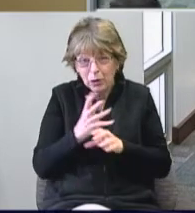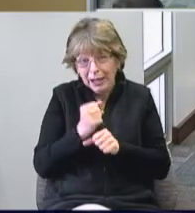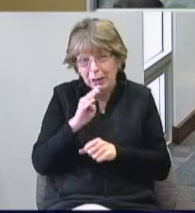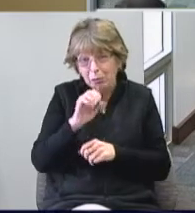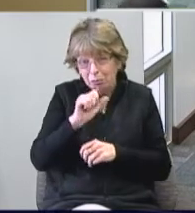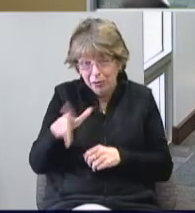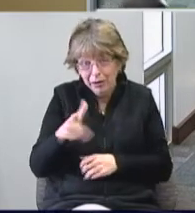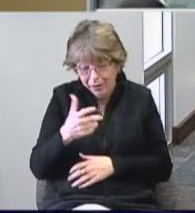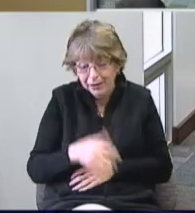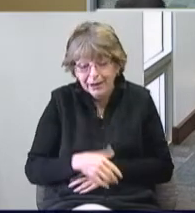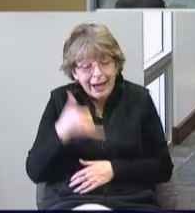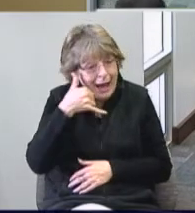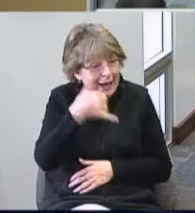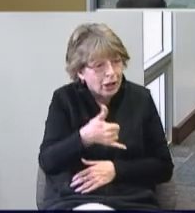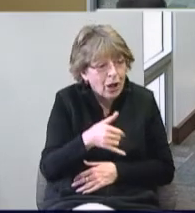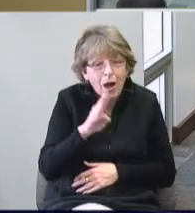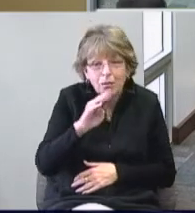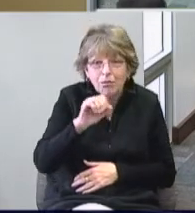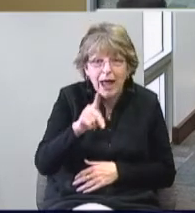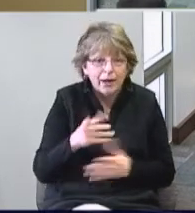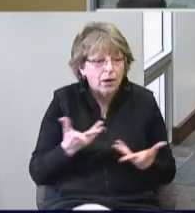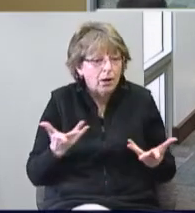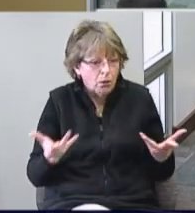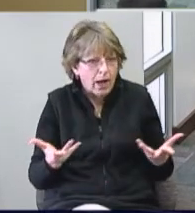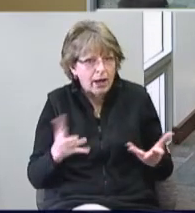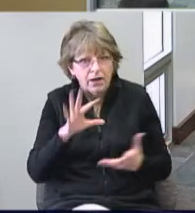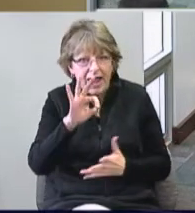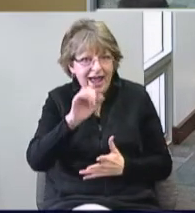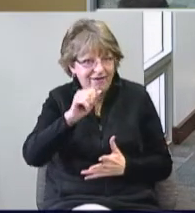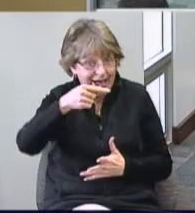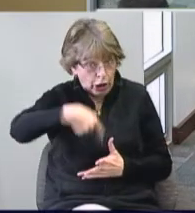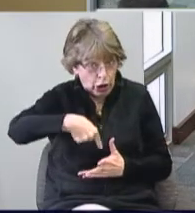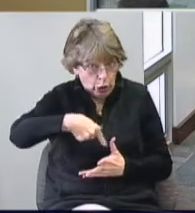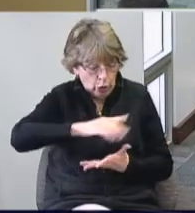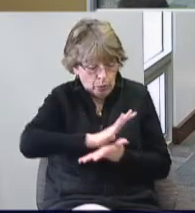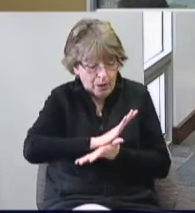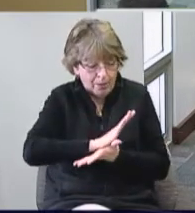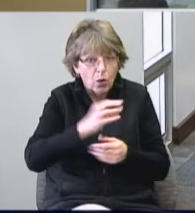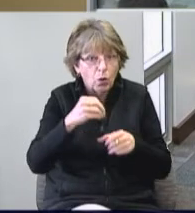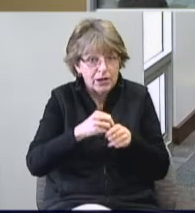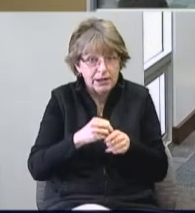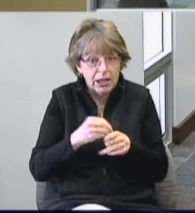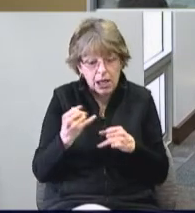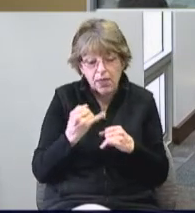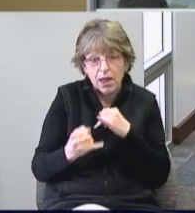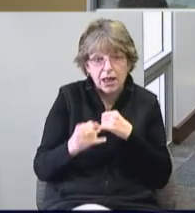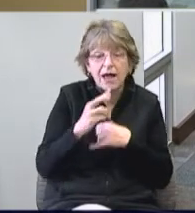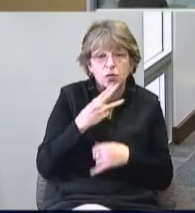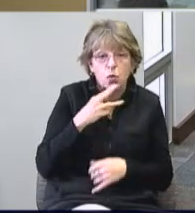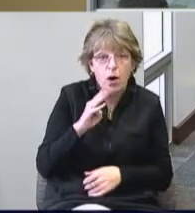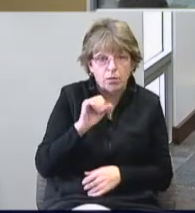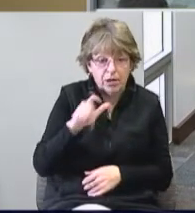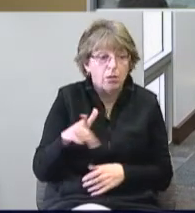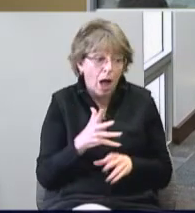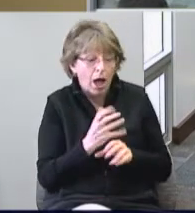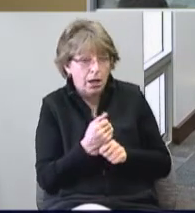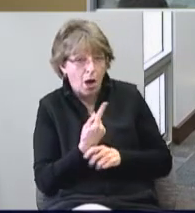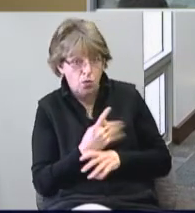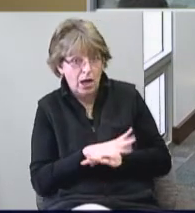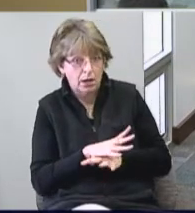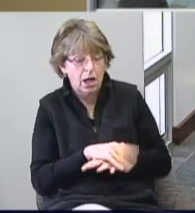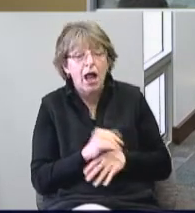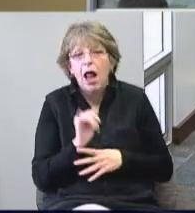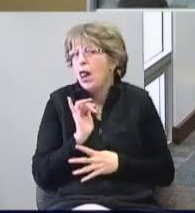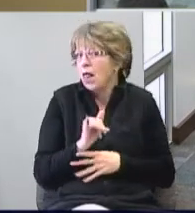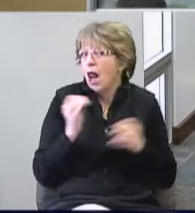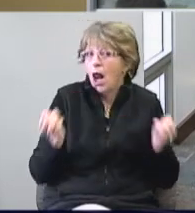so. Well, the FAQ sheet was in this most recent water bill. Was that in the last one? Yeah, I knew mean, we I had got coming one out, yeah. when And I that opened it.